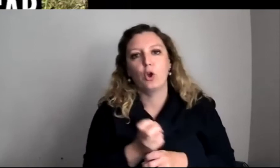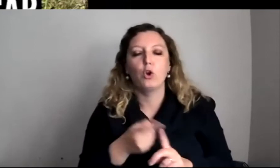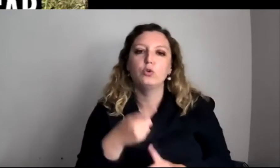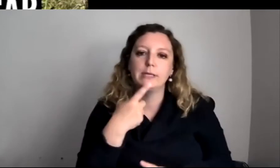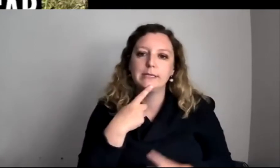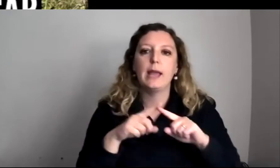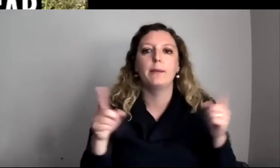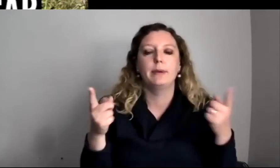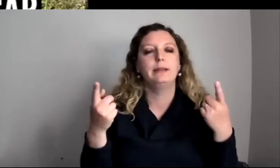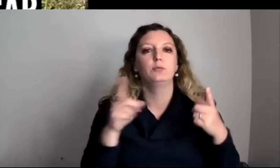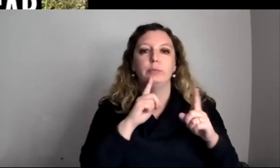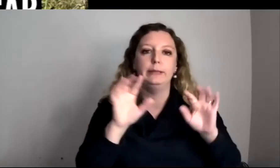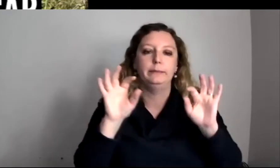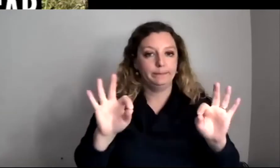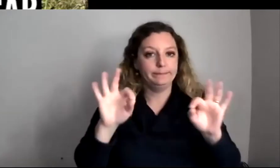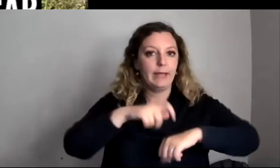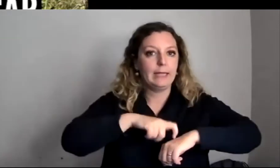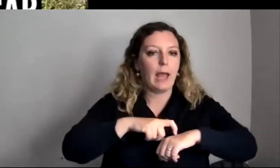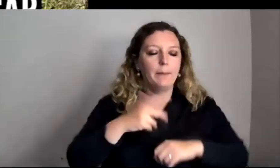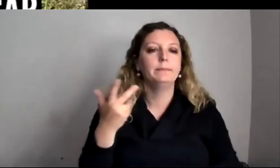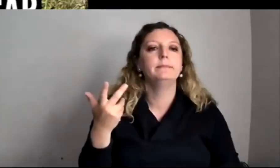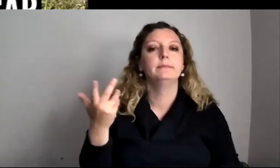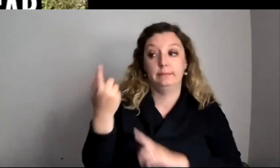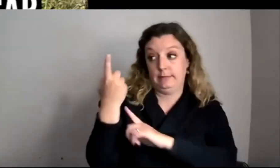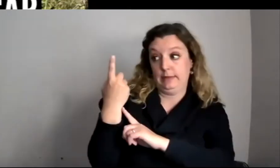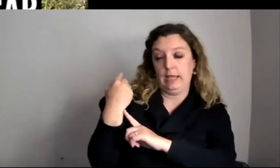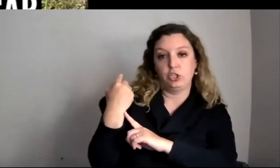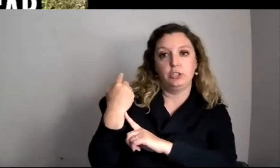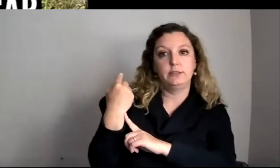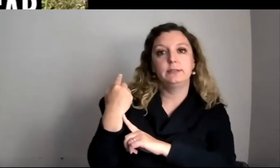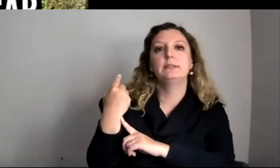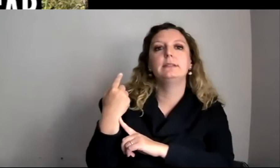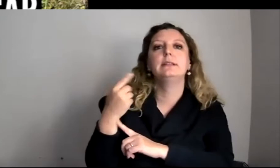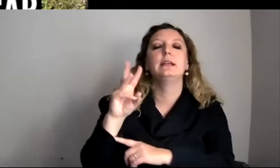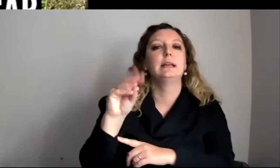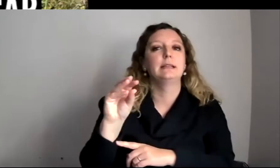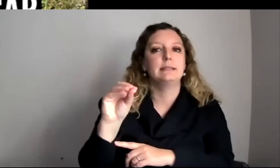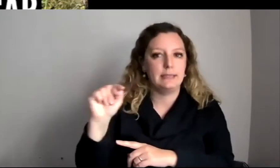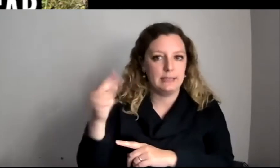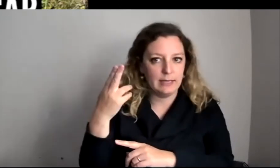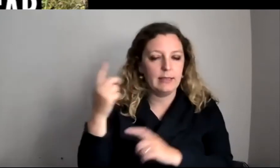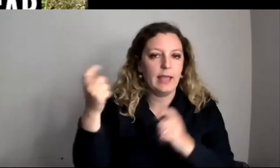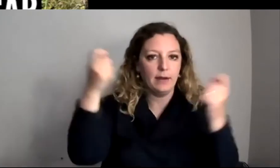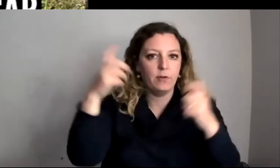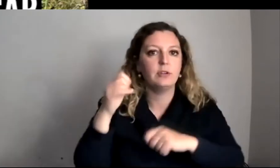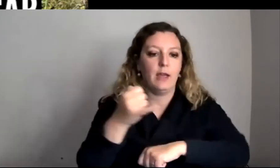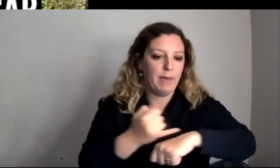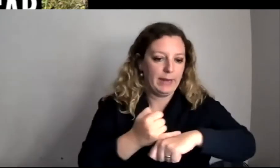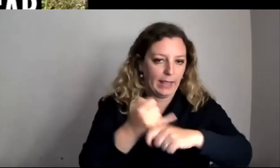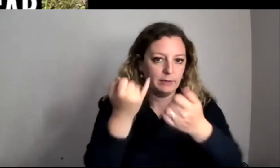at a pretty opportune time. So last year was the 60th anniversary of Madagascar's